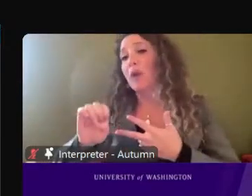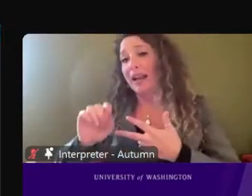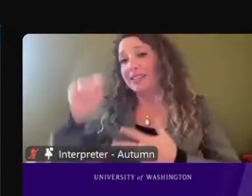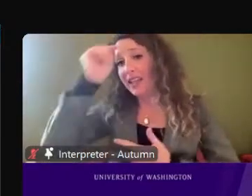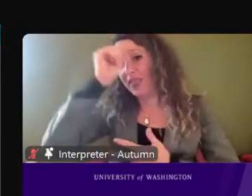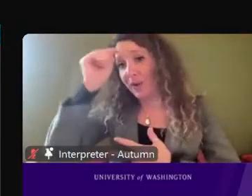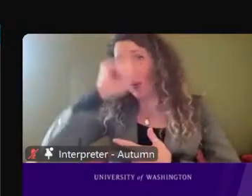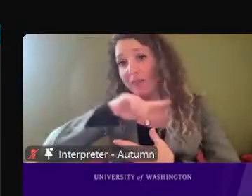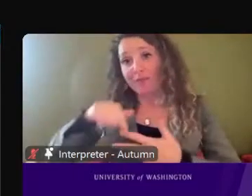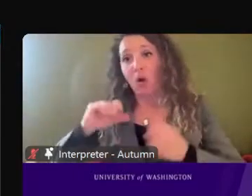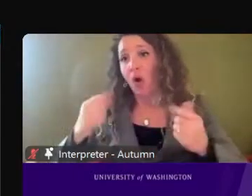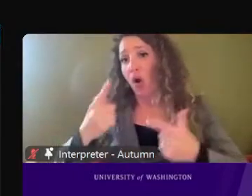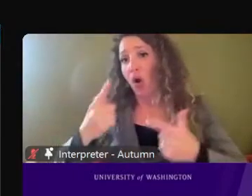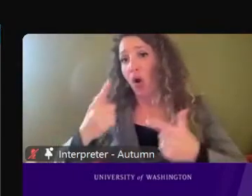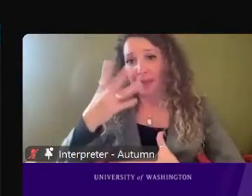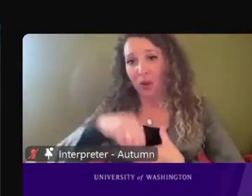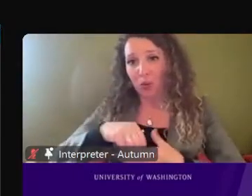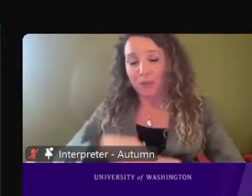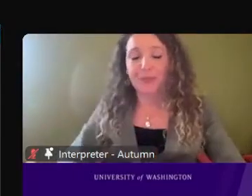Next slide, please.